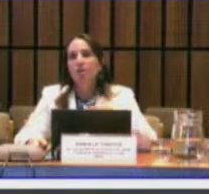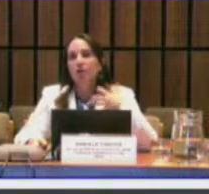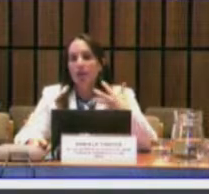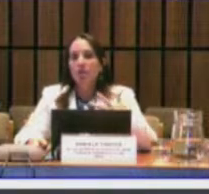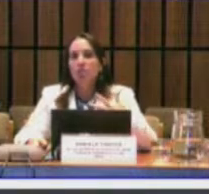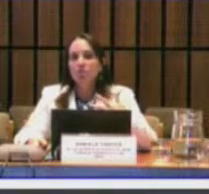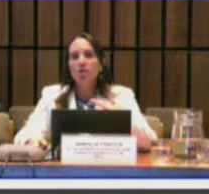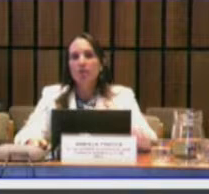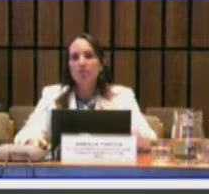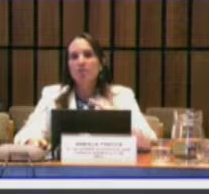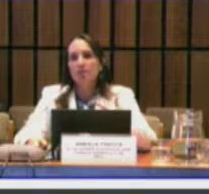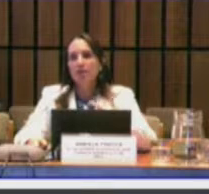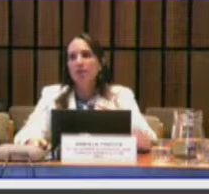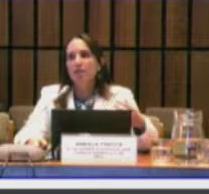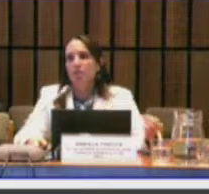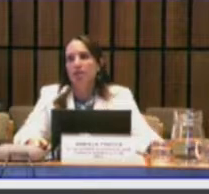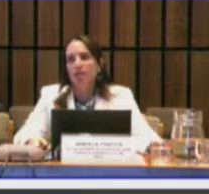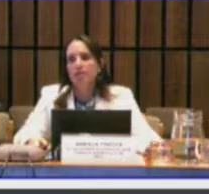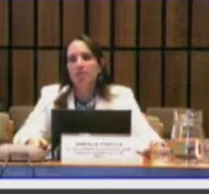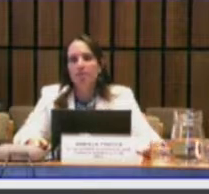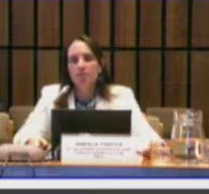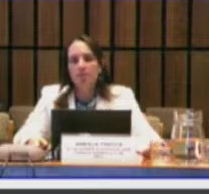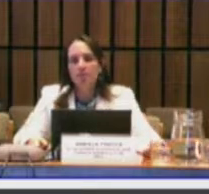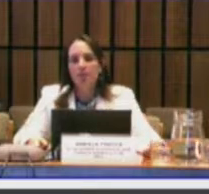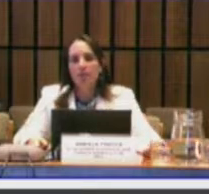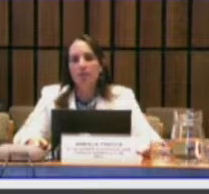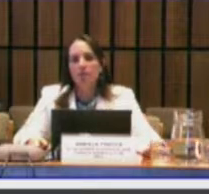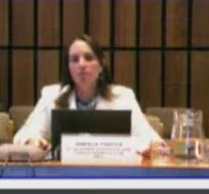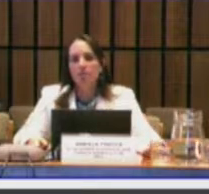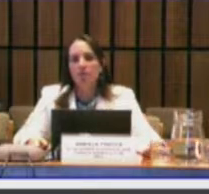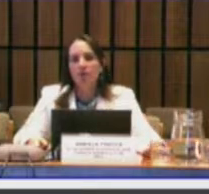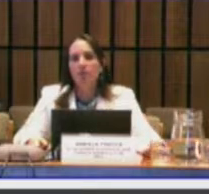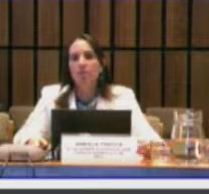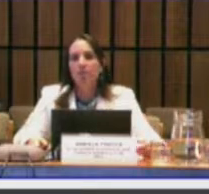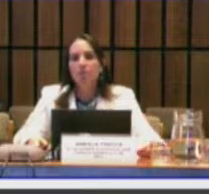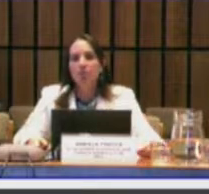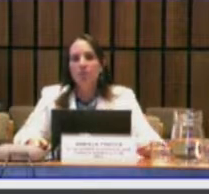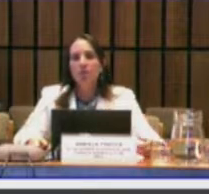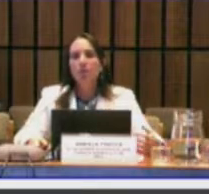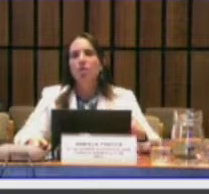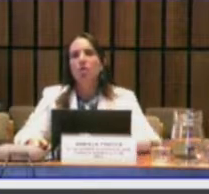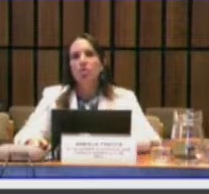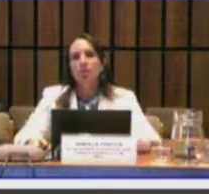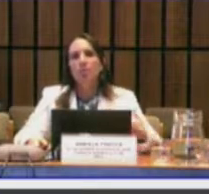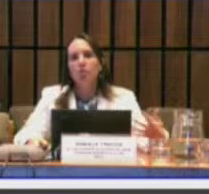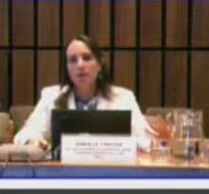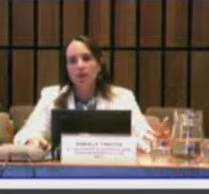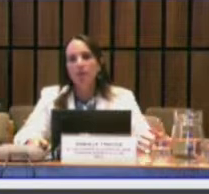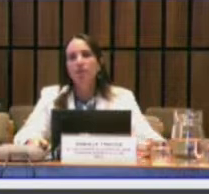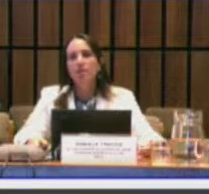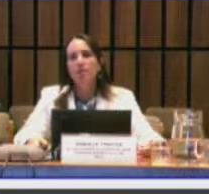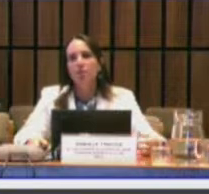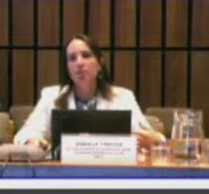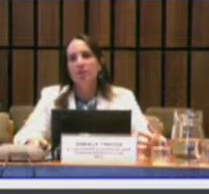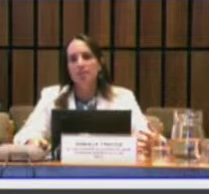well, we have an agenda that has to do with improving learning outcomes